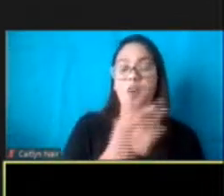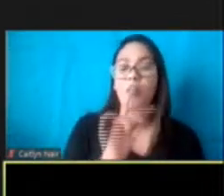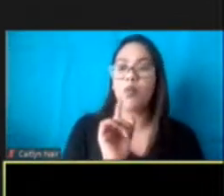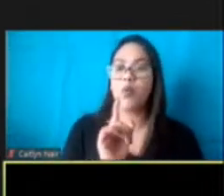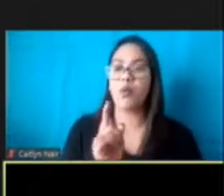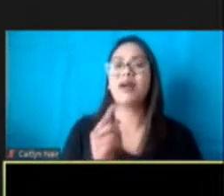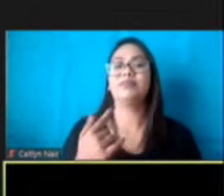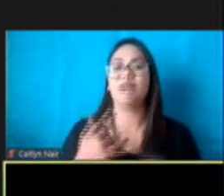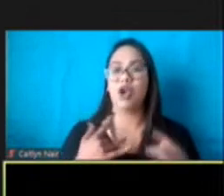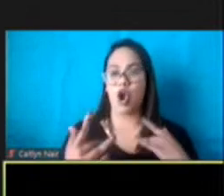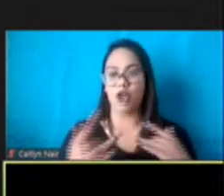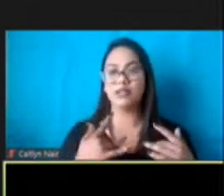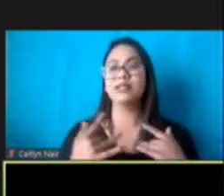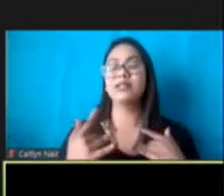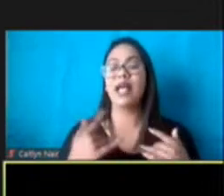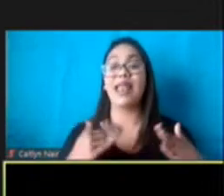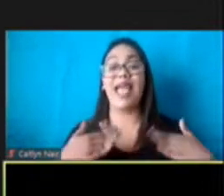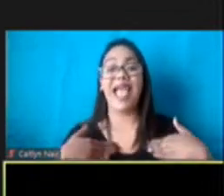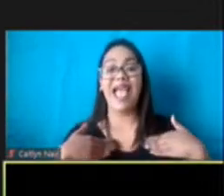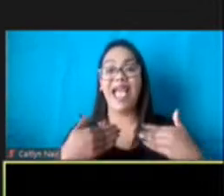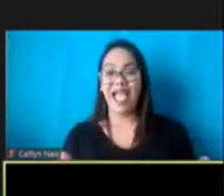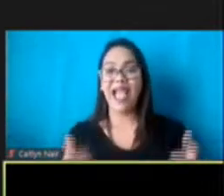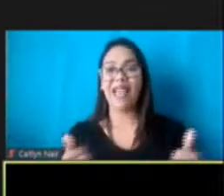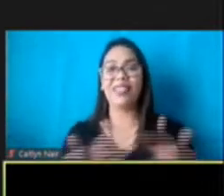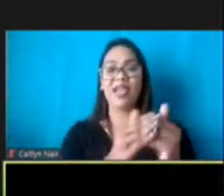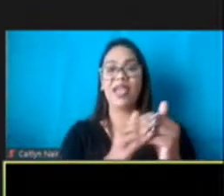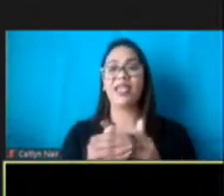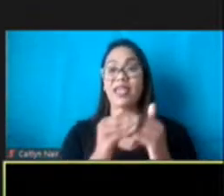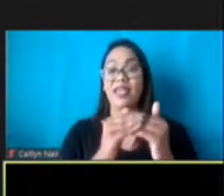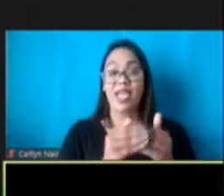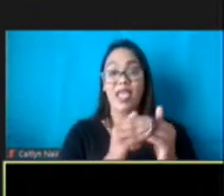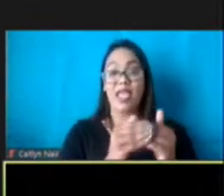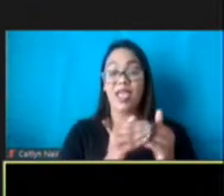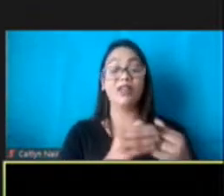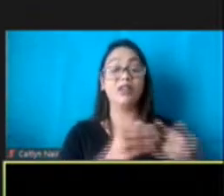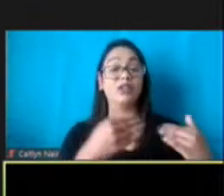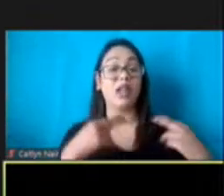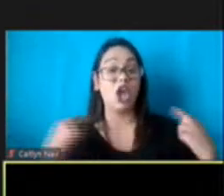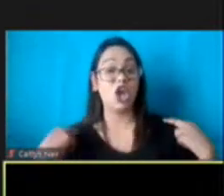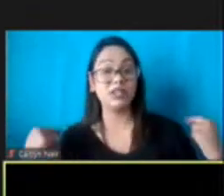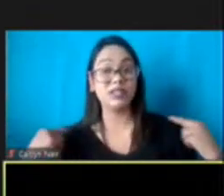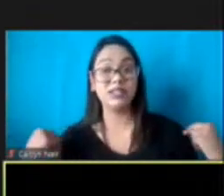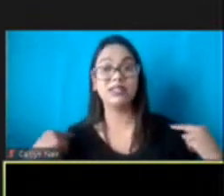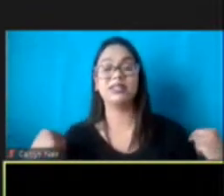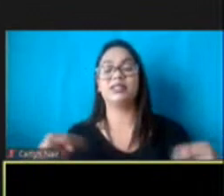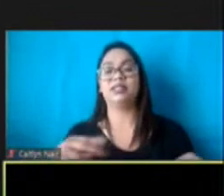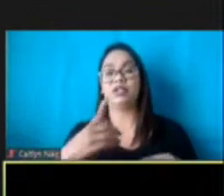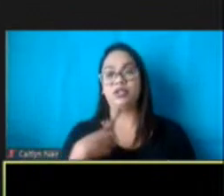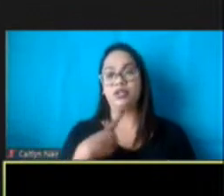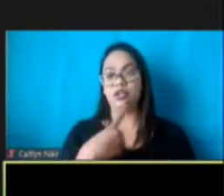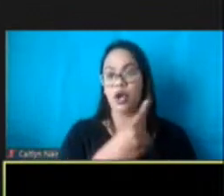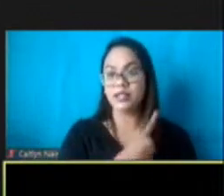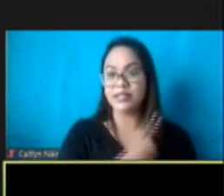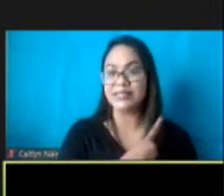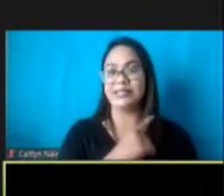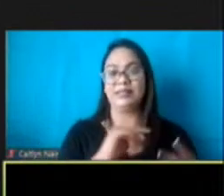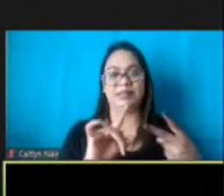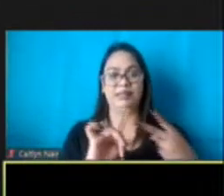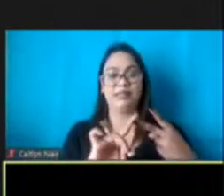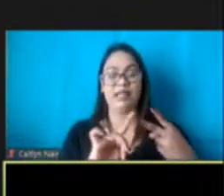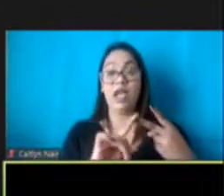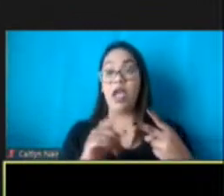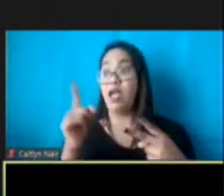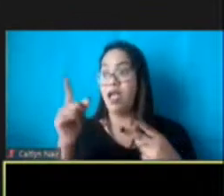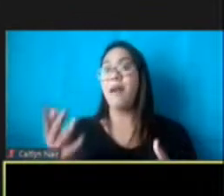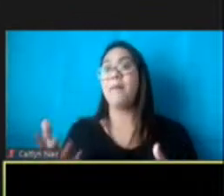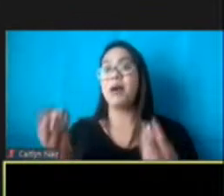our healthcare workers do get to be infected. And each time a healthcare worker is infected, we then look at